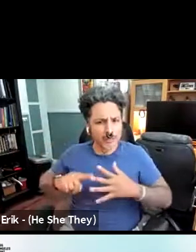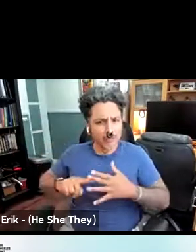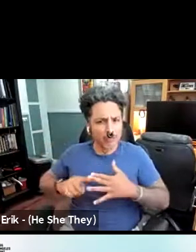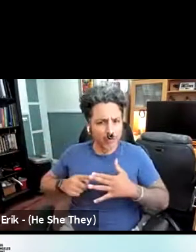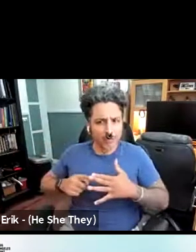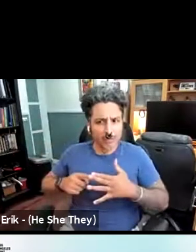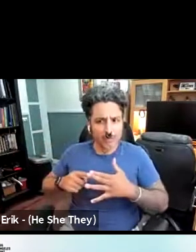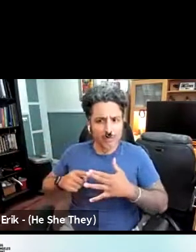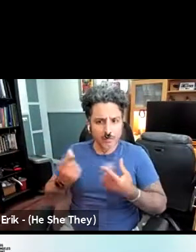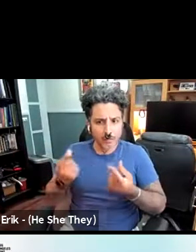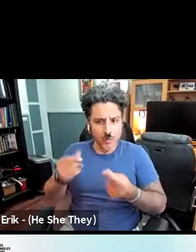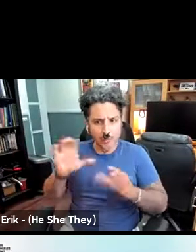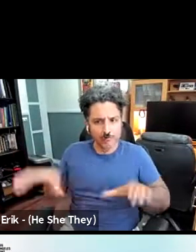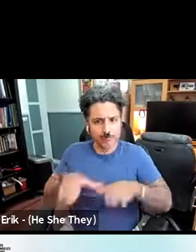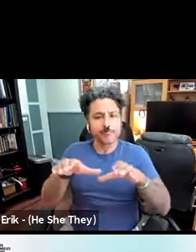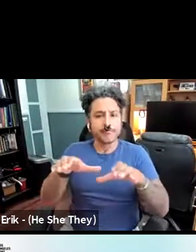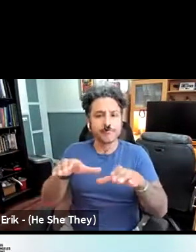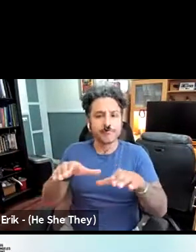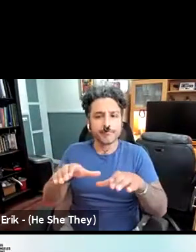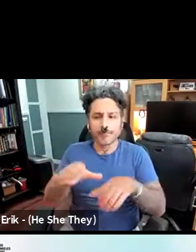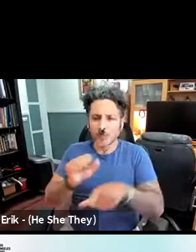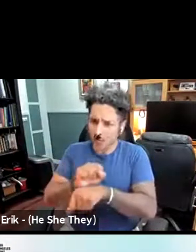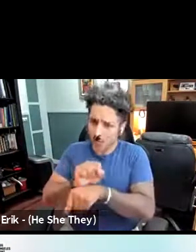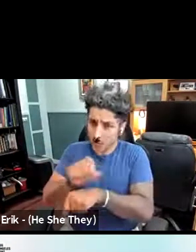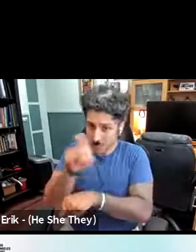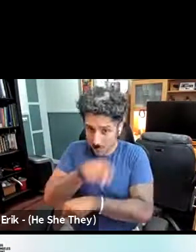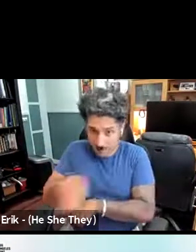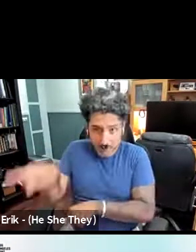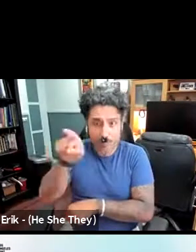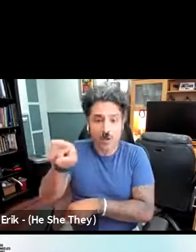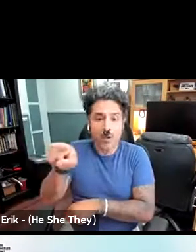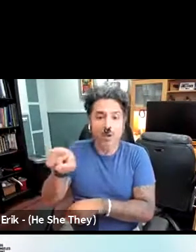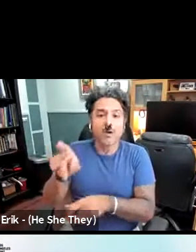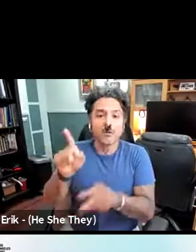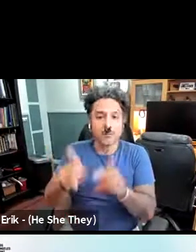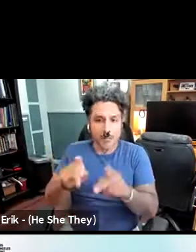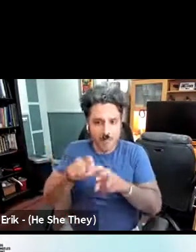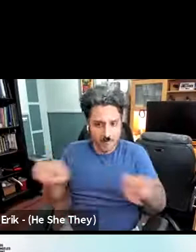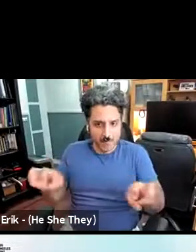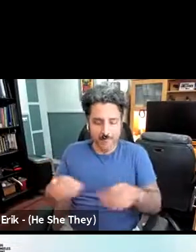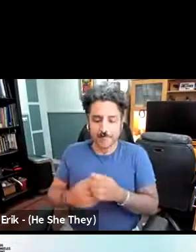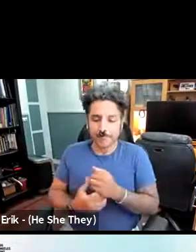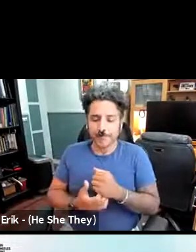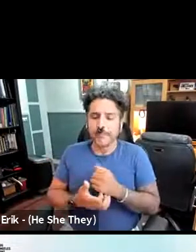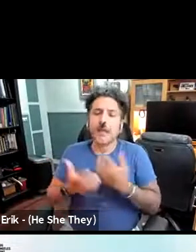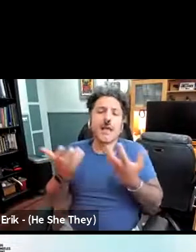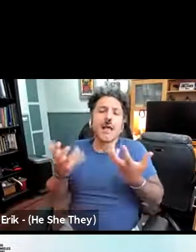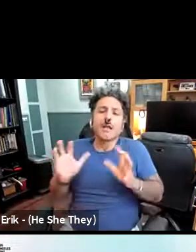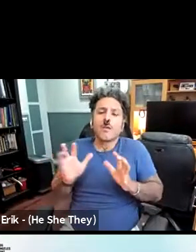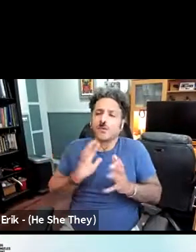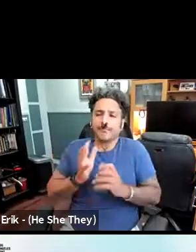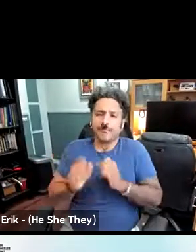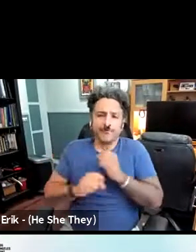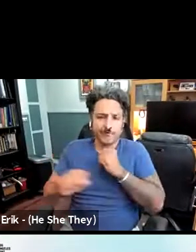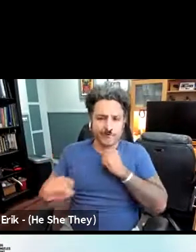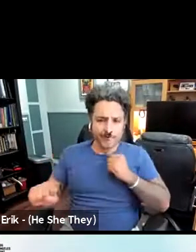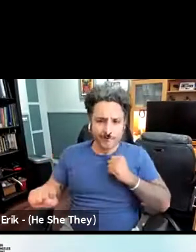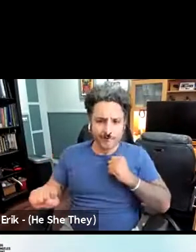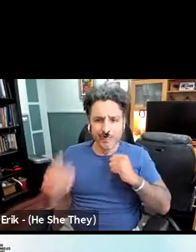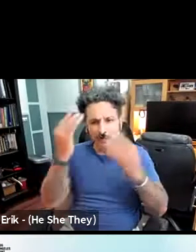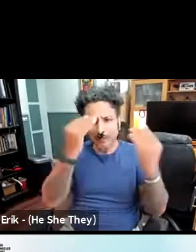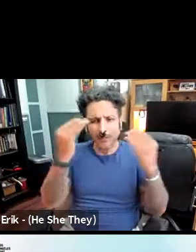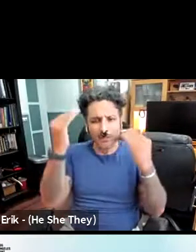that with y'all doing that kind of work. But yeah, I think I don't want to go on too long, but I'm just thinking